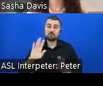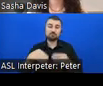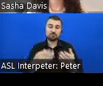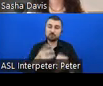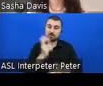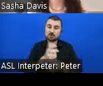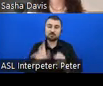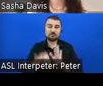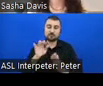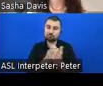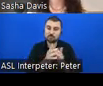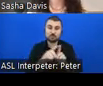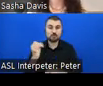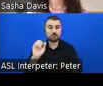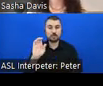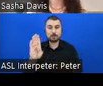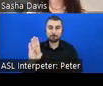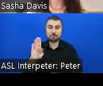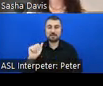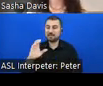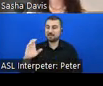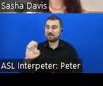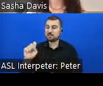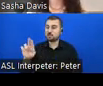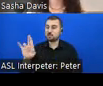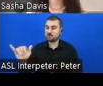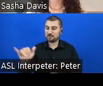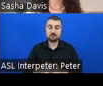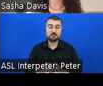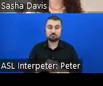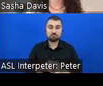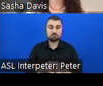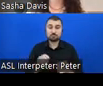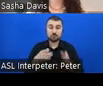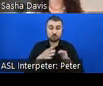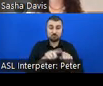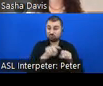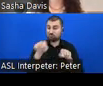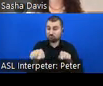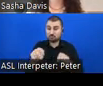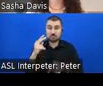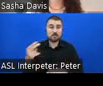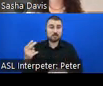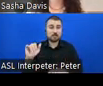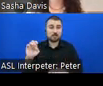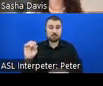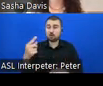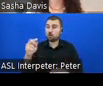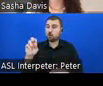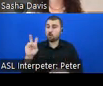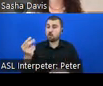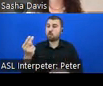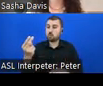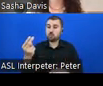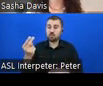books and Jacobs accessories. As you exit across the street, the Chaim Gross sculpture, The Family,